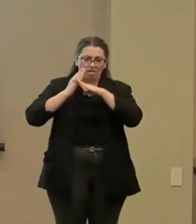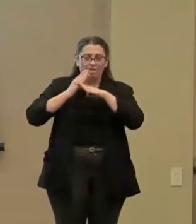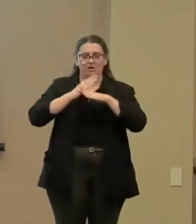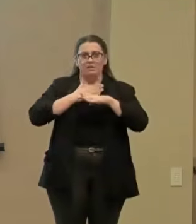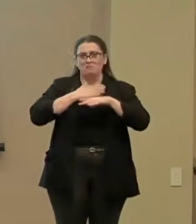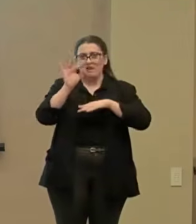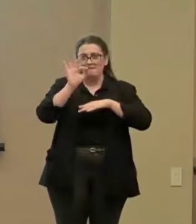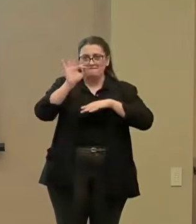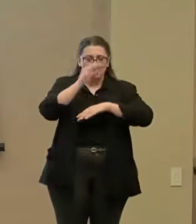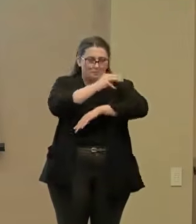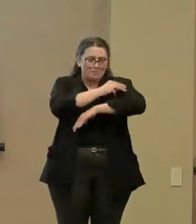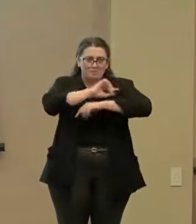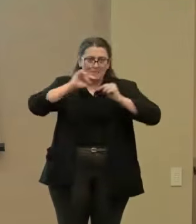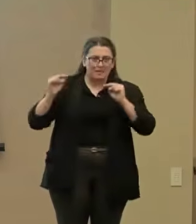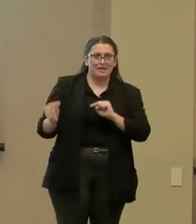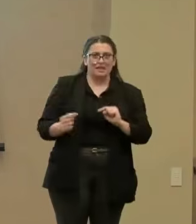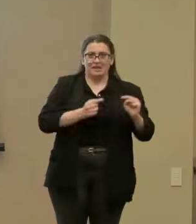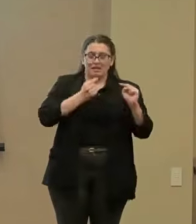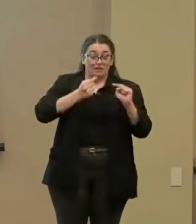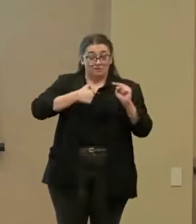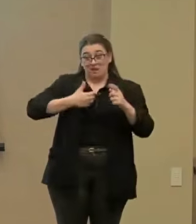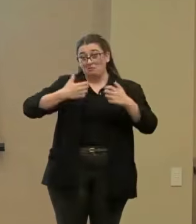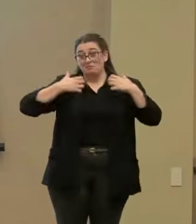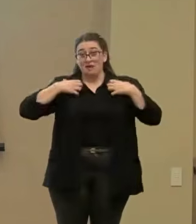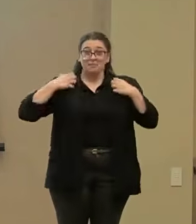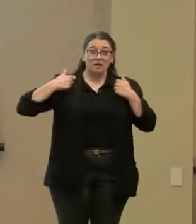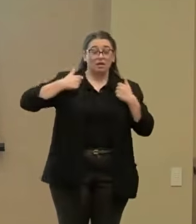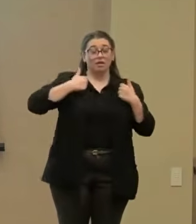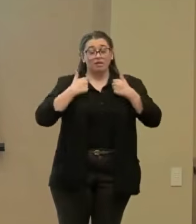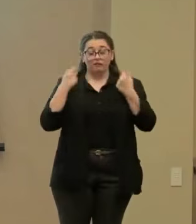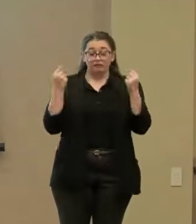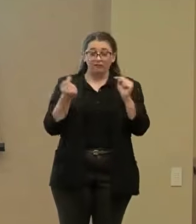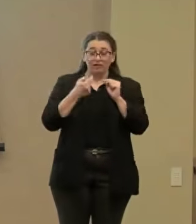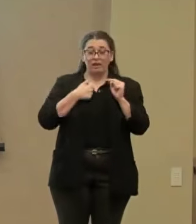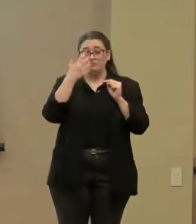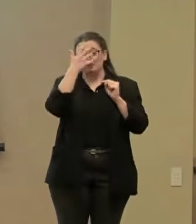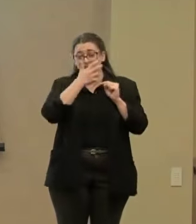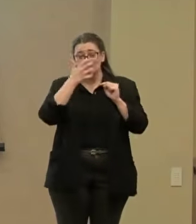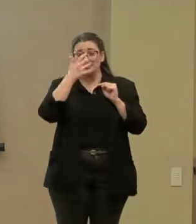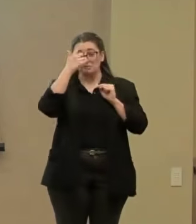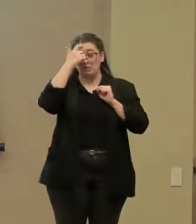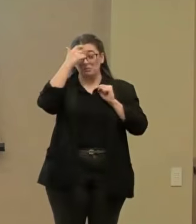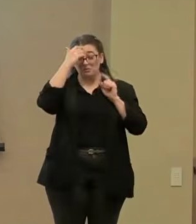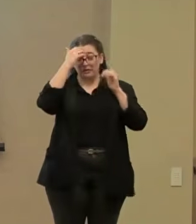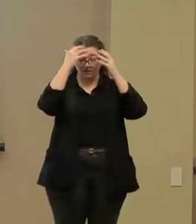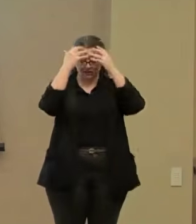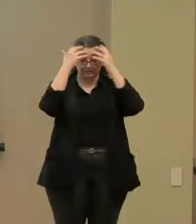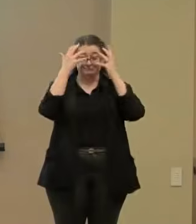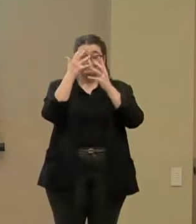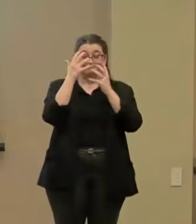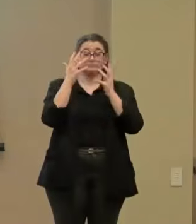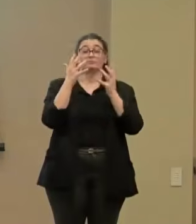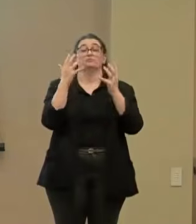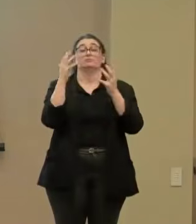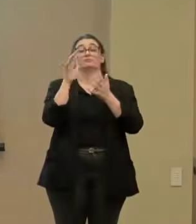flaring up every time I was carrying my backpack. I was dizzy. My brain fog didn't let me